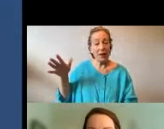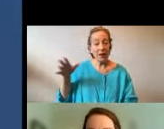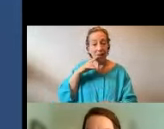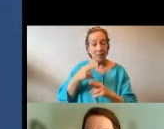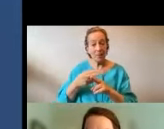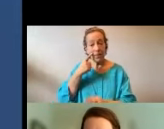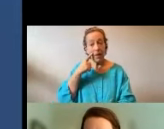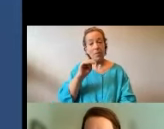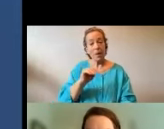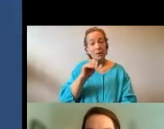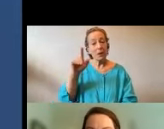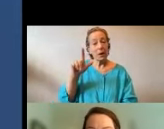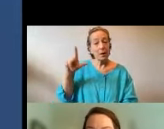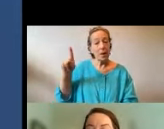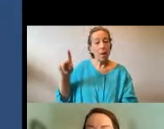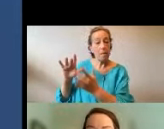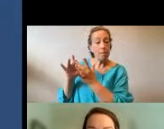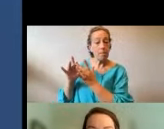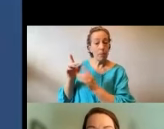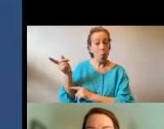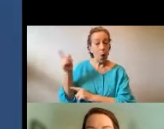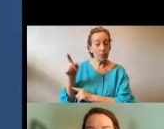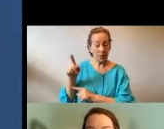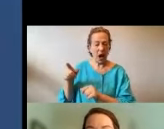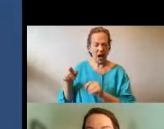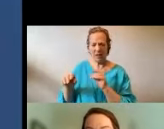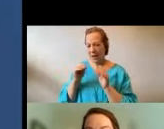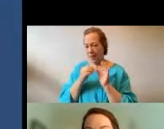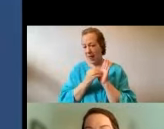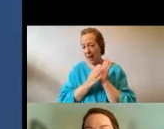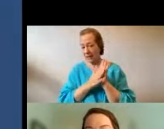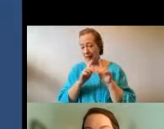Legal Partnerships website, which is listed here on the screen,